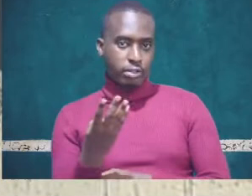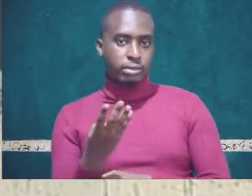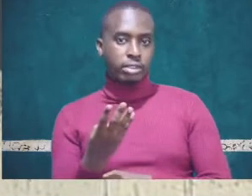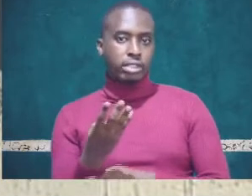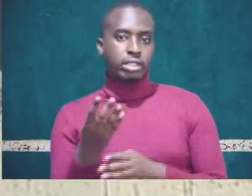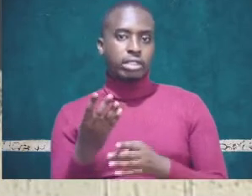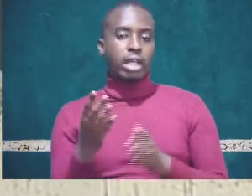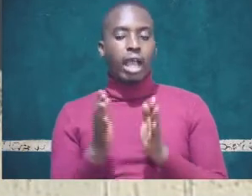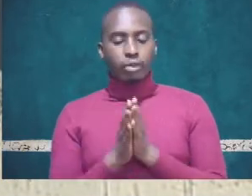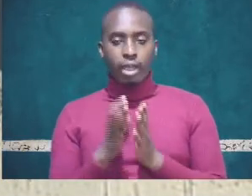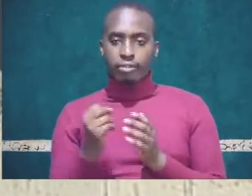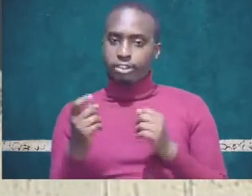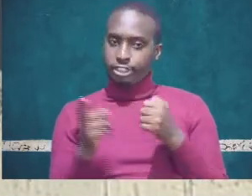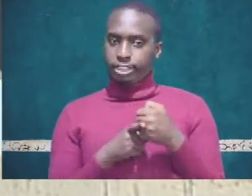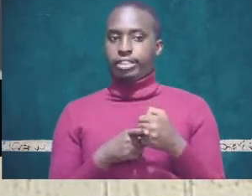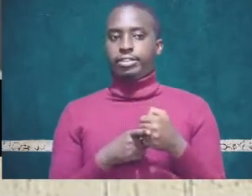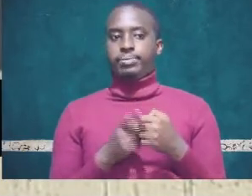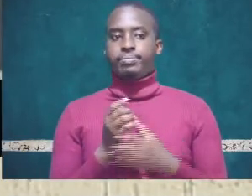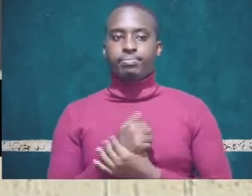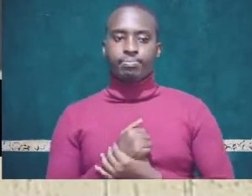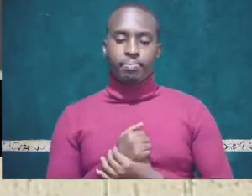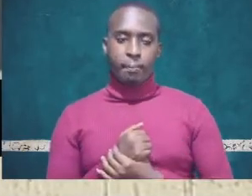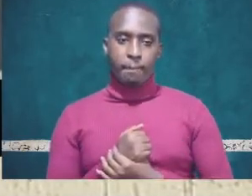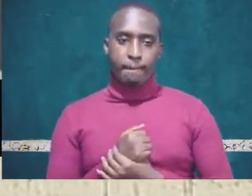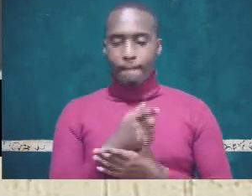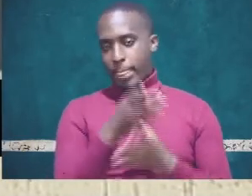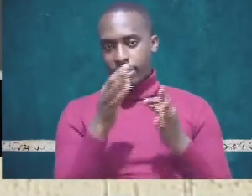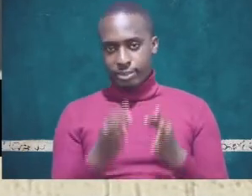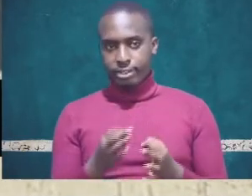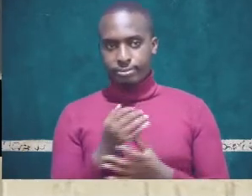commodity, and we have 6 units of this commodity.